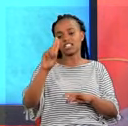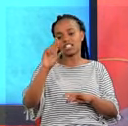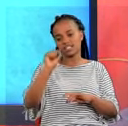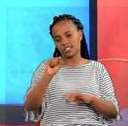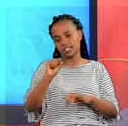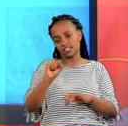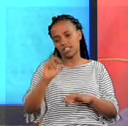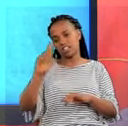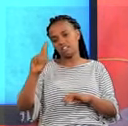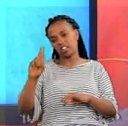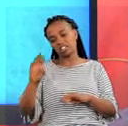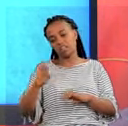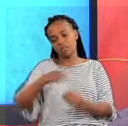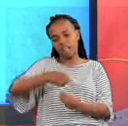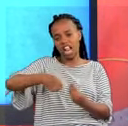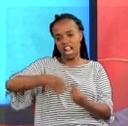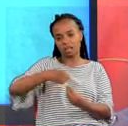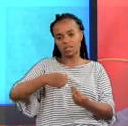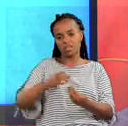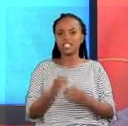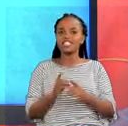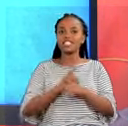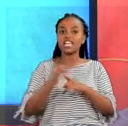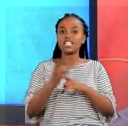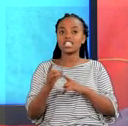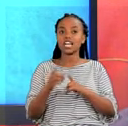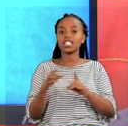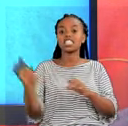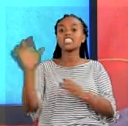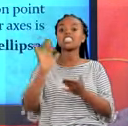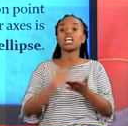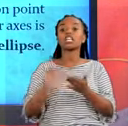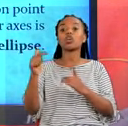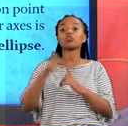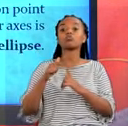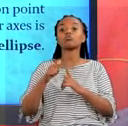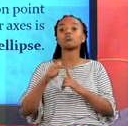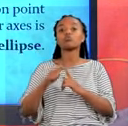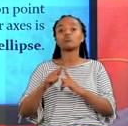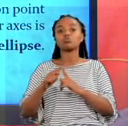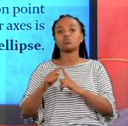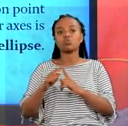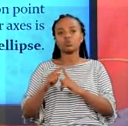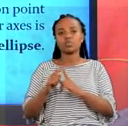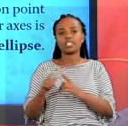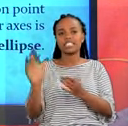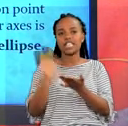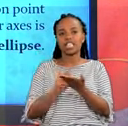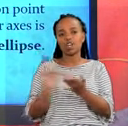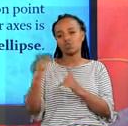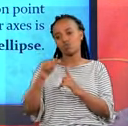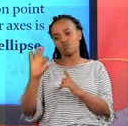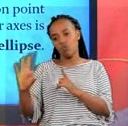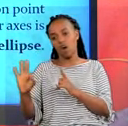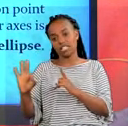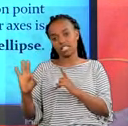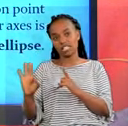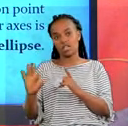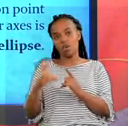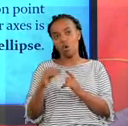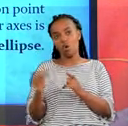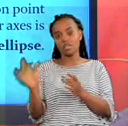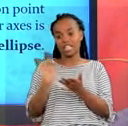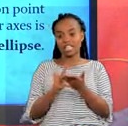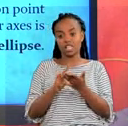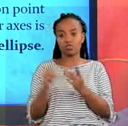ellipse. The distance from center to focus, look, the distance from center to this focus or